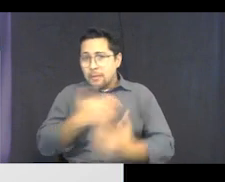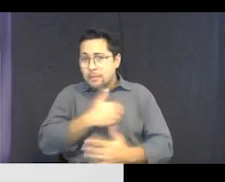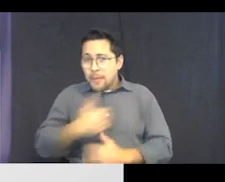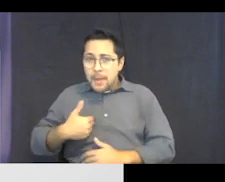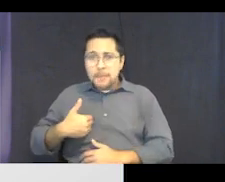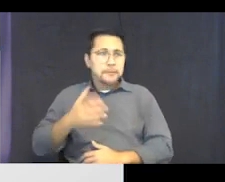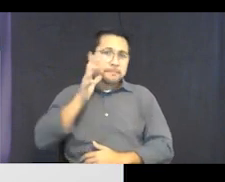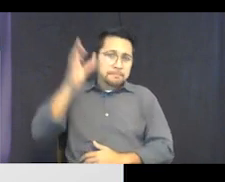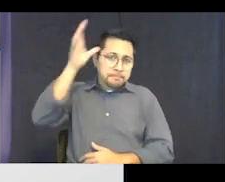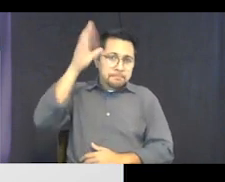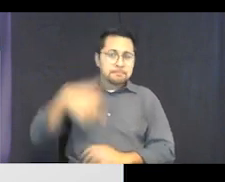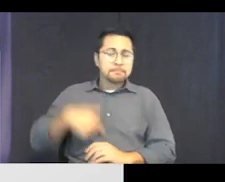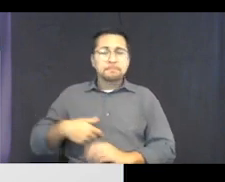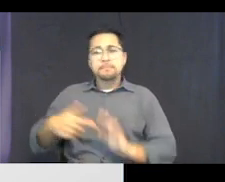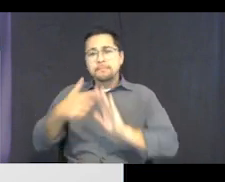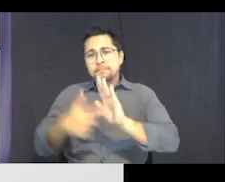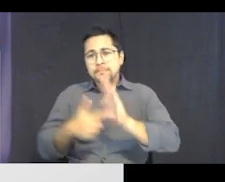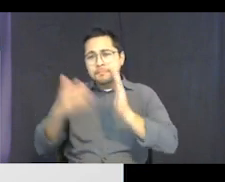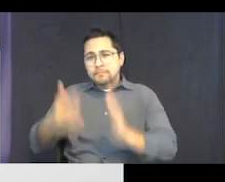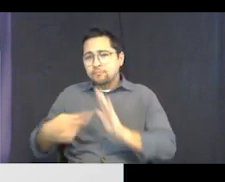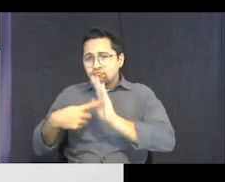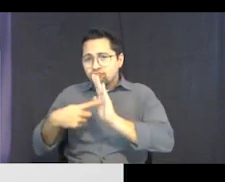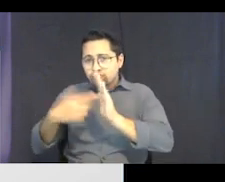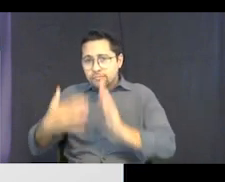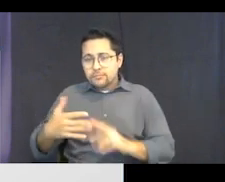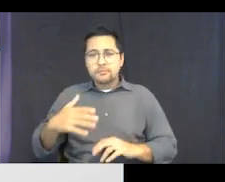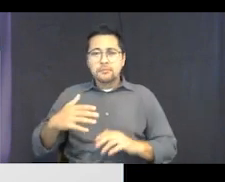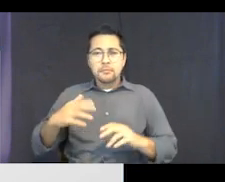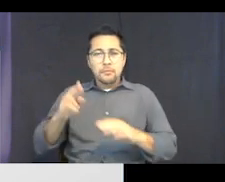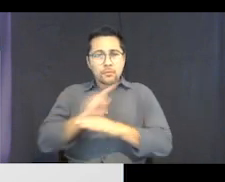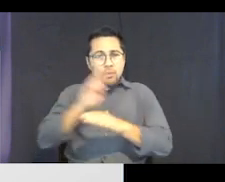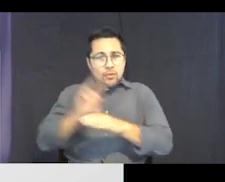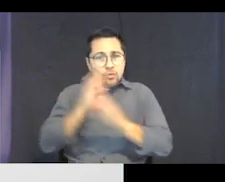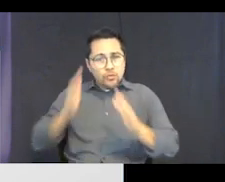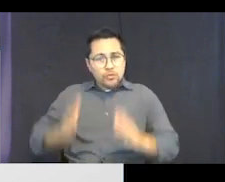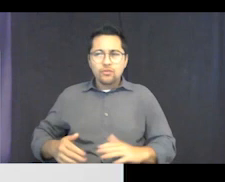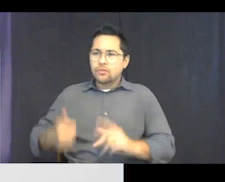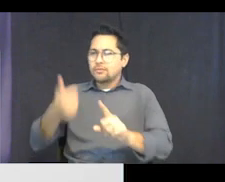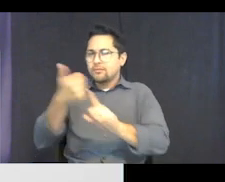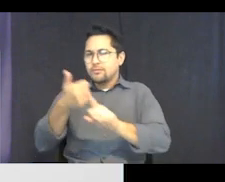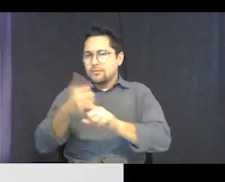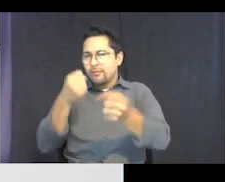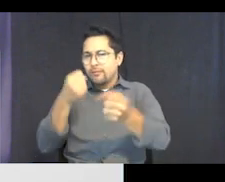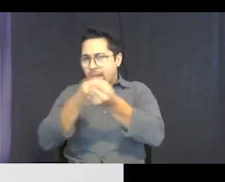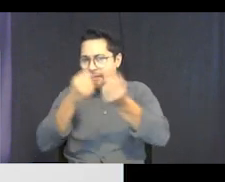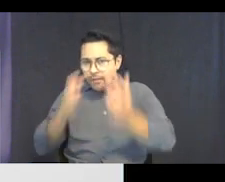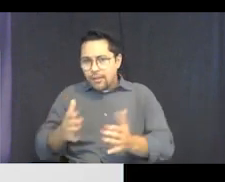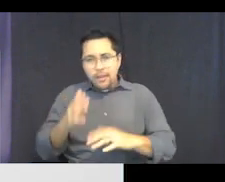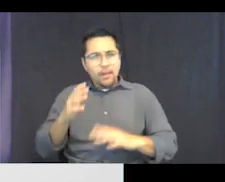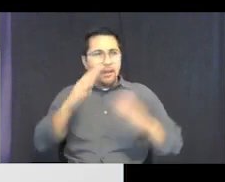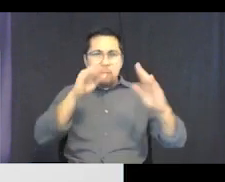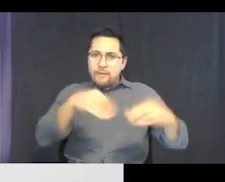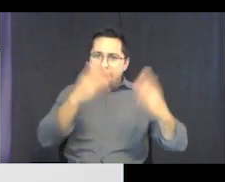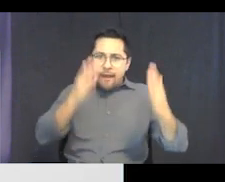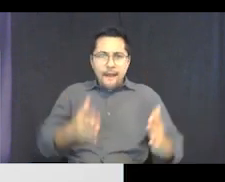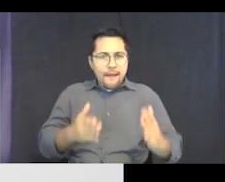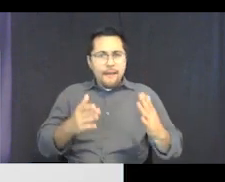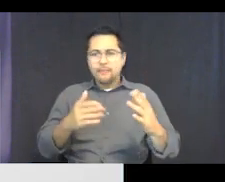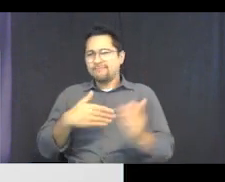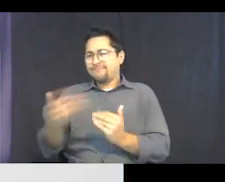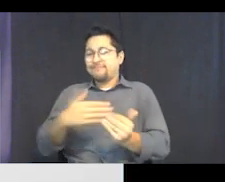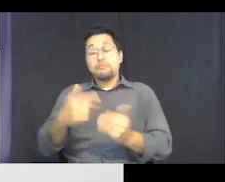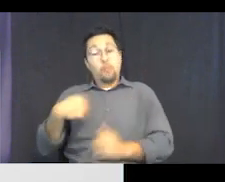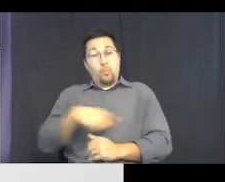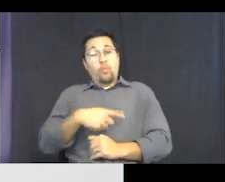parent, a legal representative, a consumer self-advocate, or a provider, we want all of you